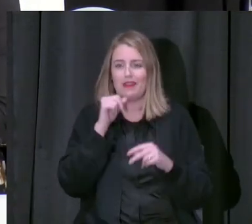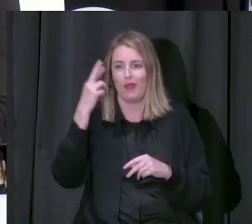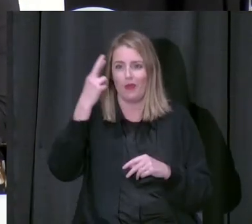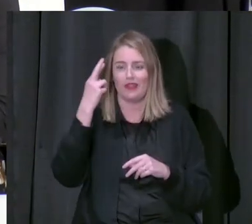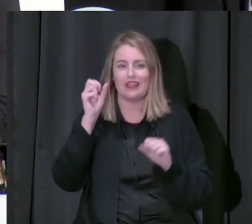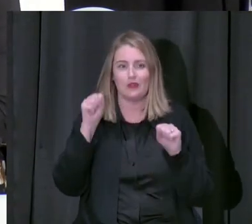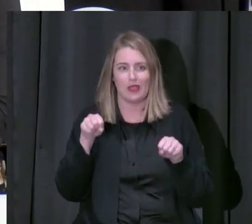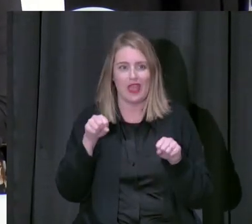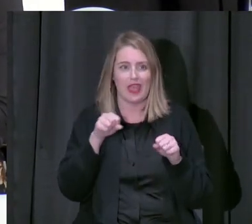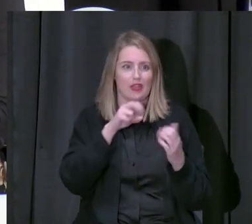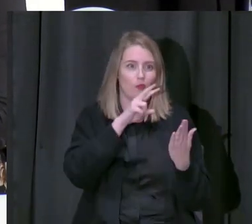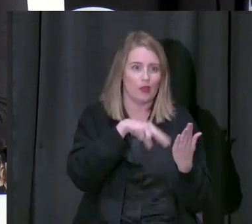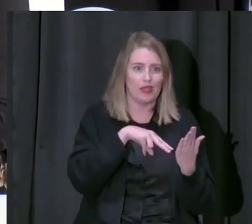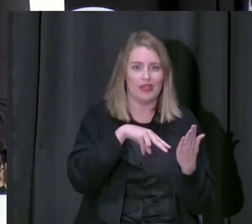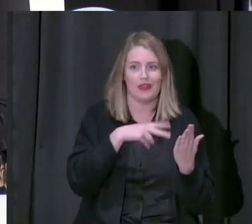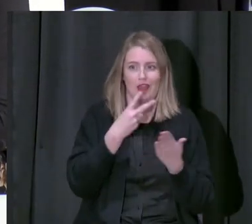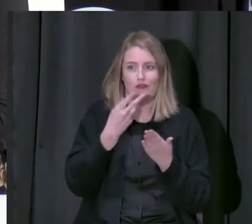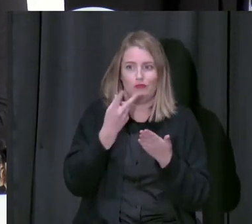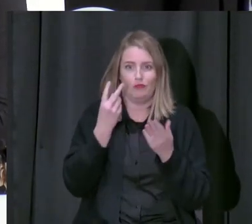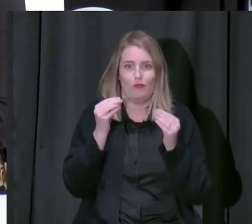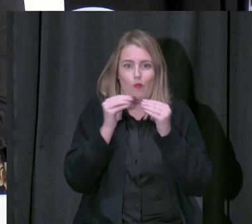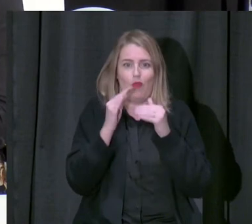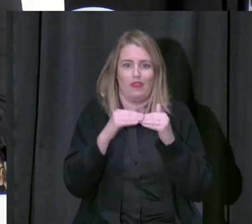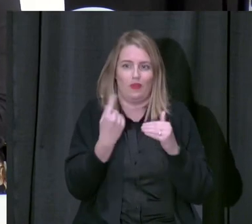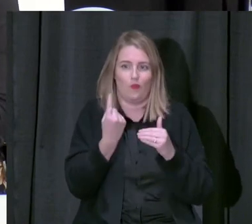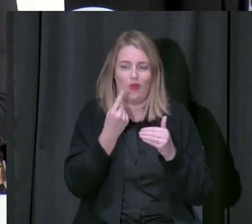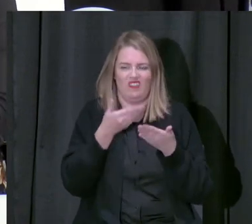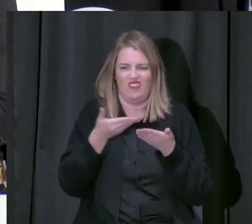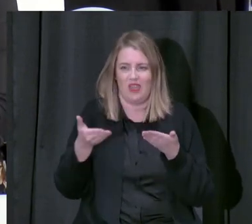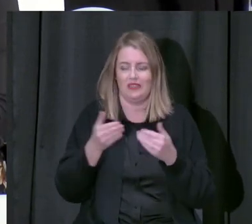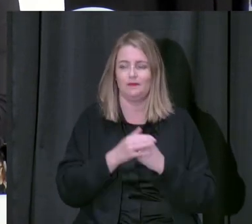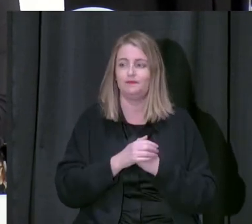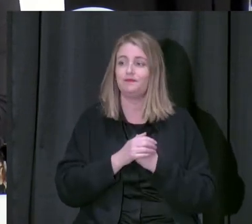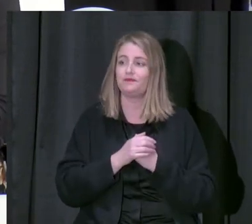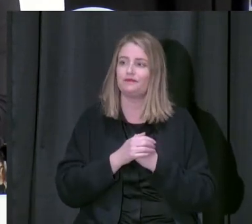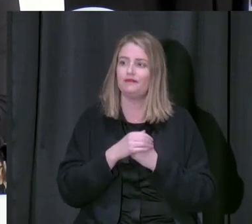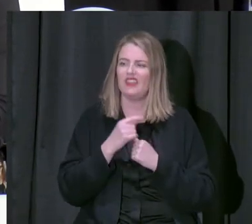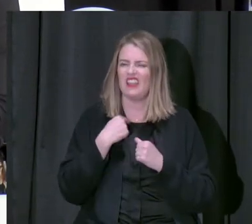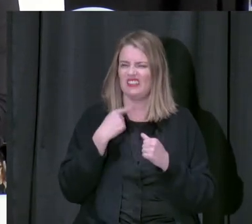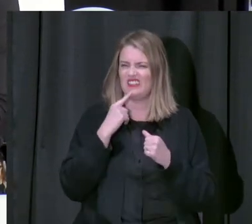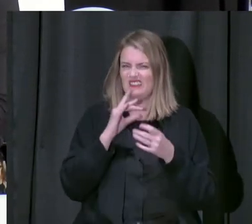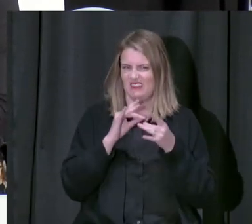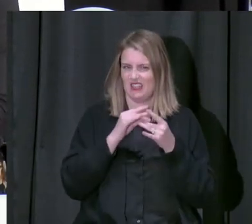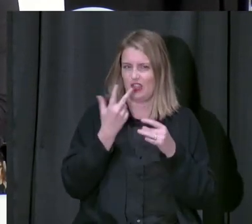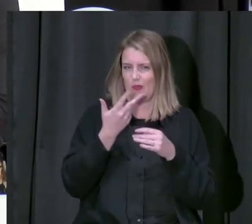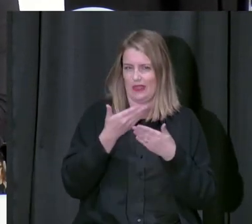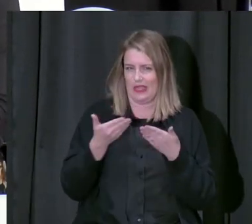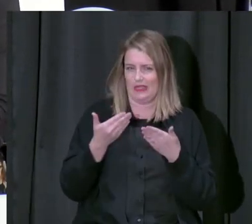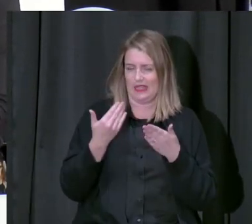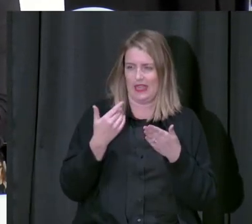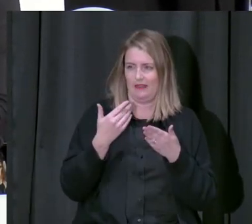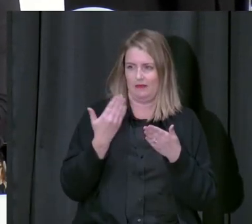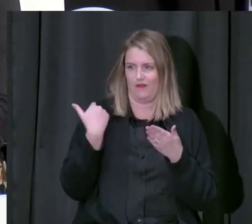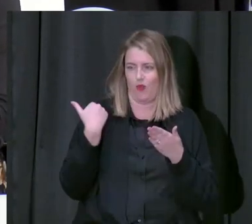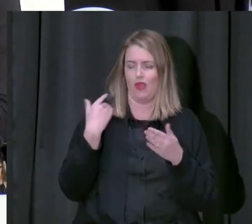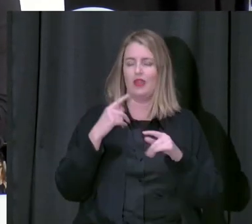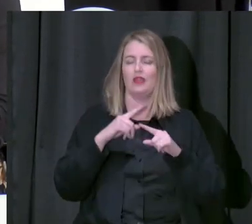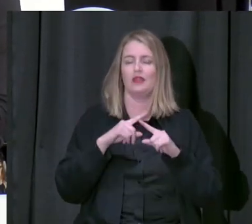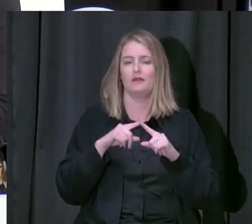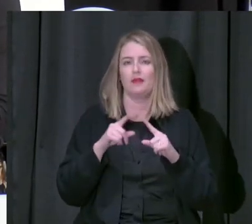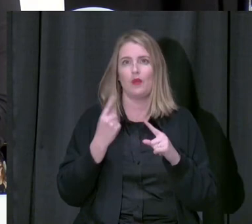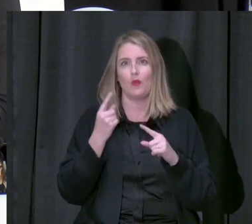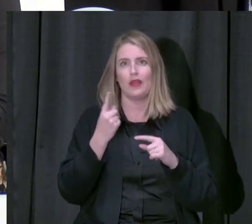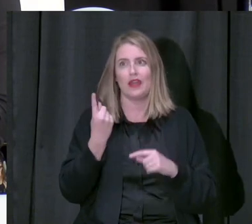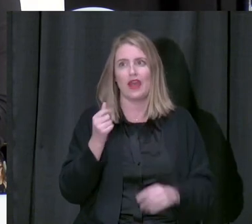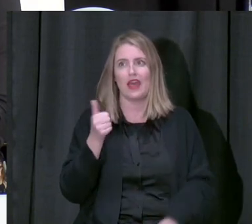that. And in addition to the three features I mentioned earlier, you know, I think one